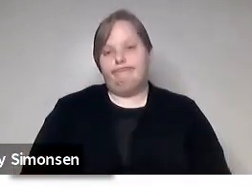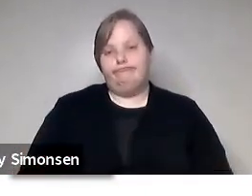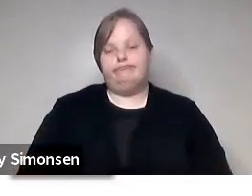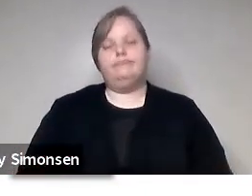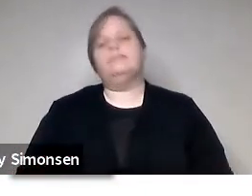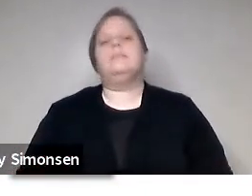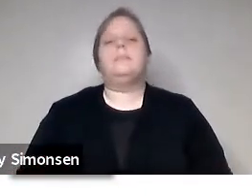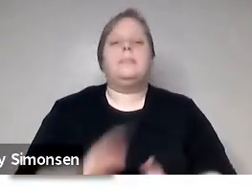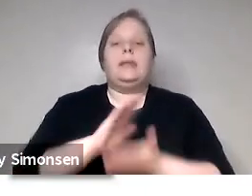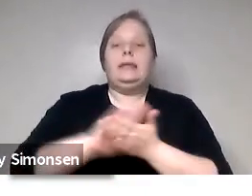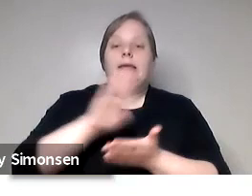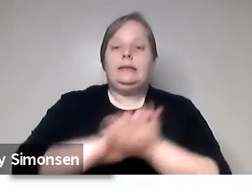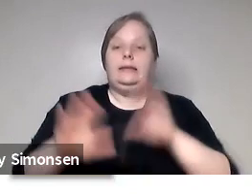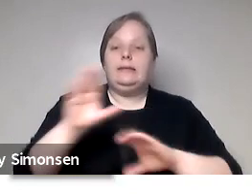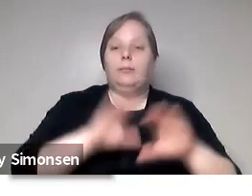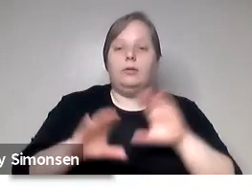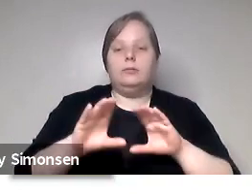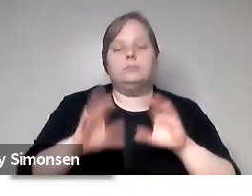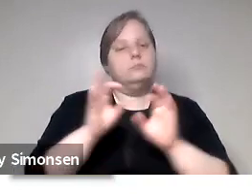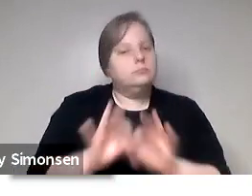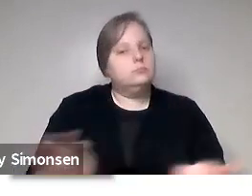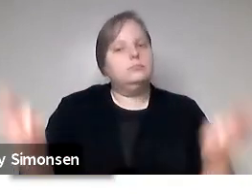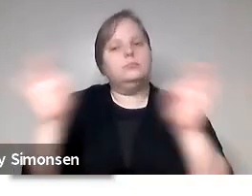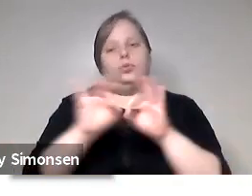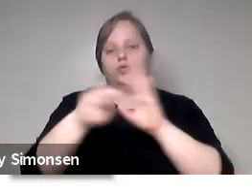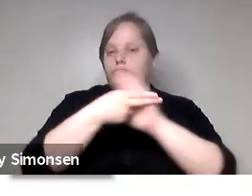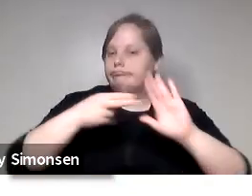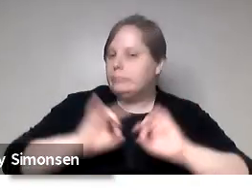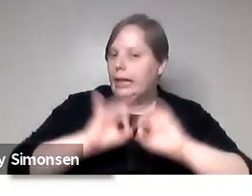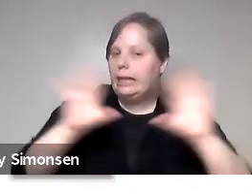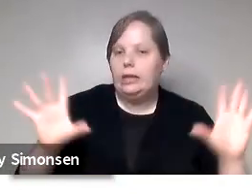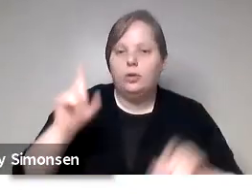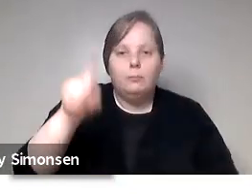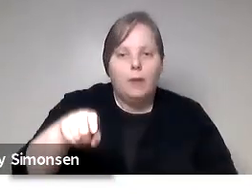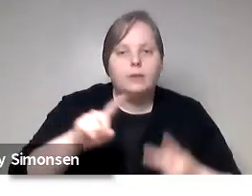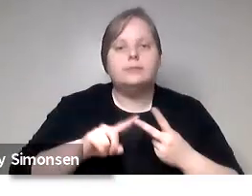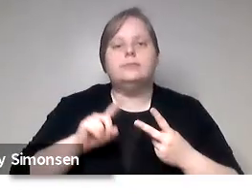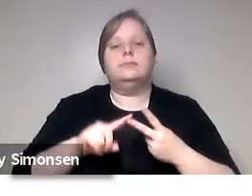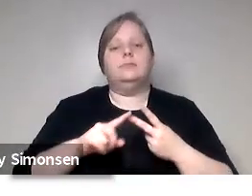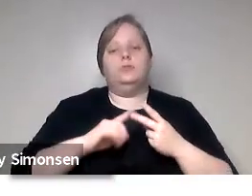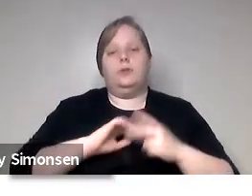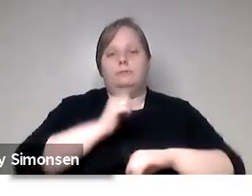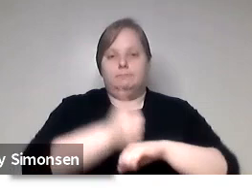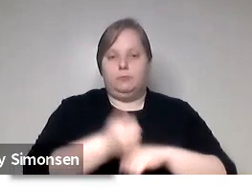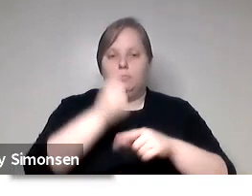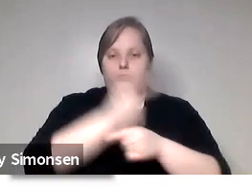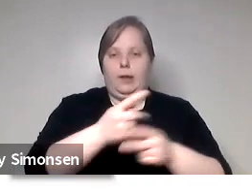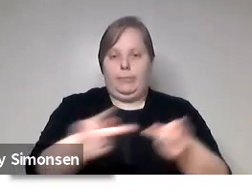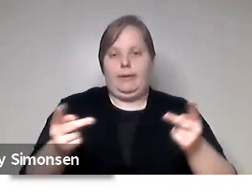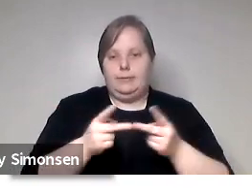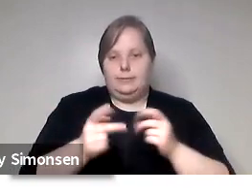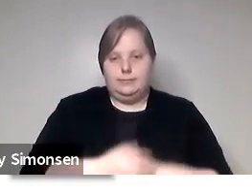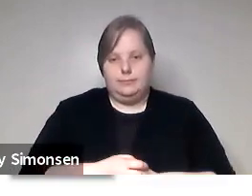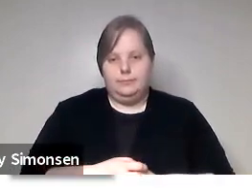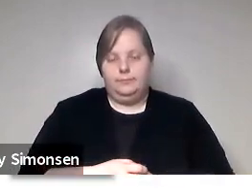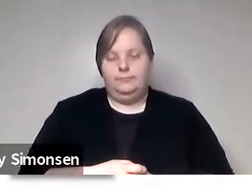Cleaning supplies, you definitely want to make sure that they're marked clearly, that you have them in the proper place. I'm going